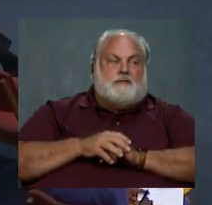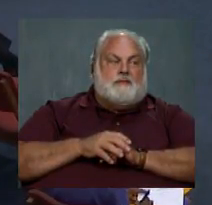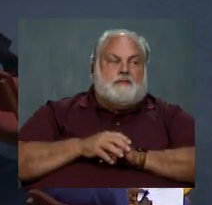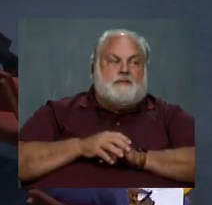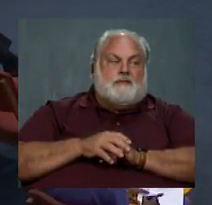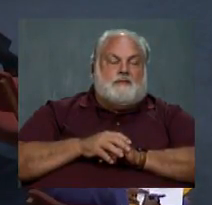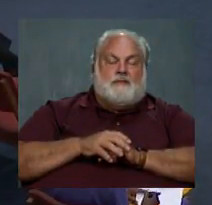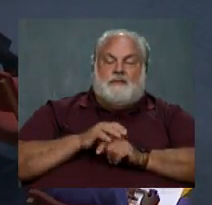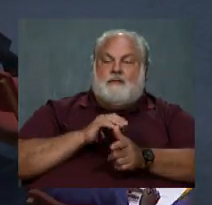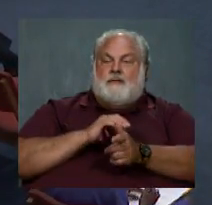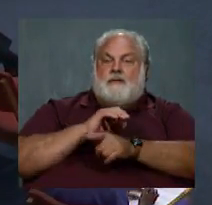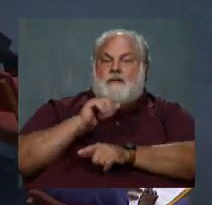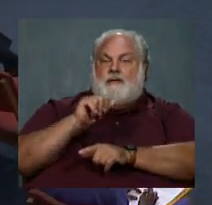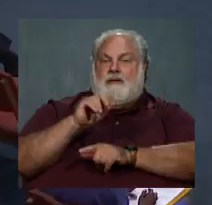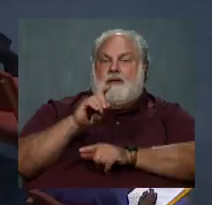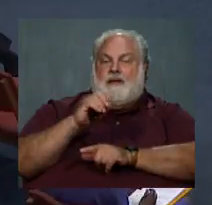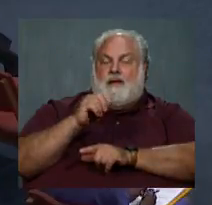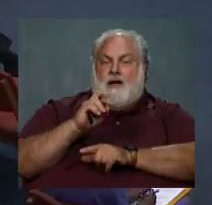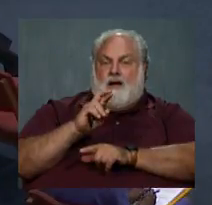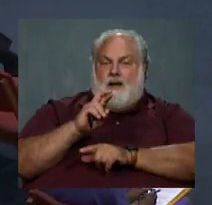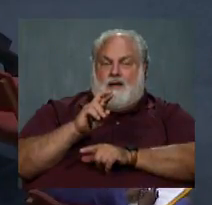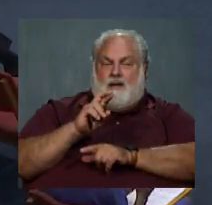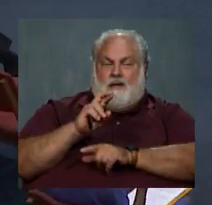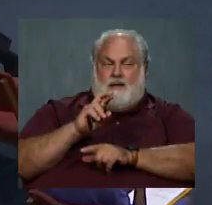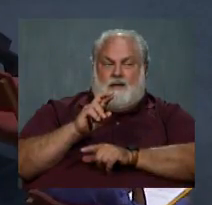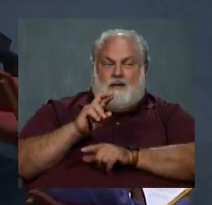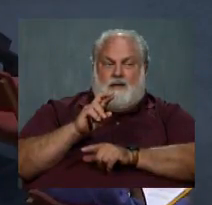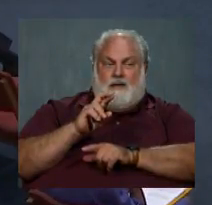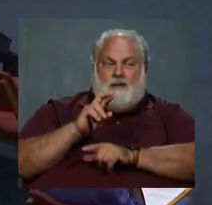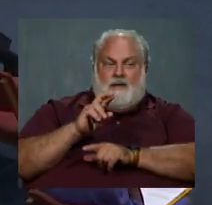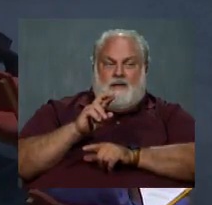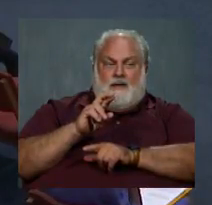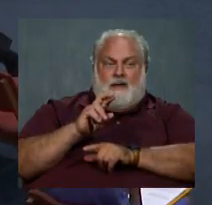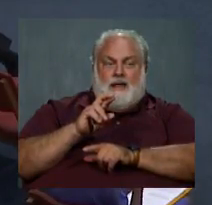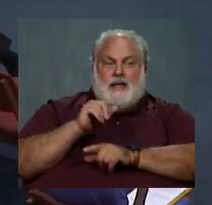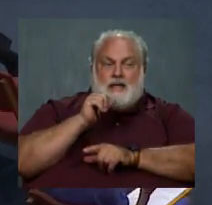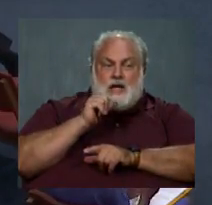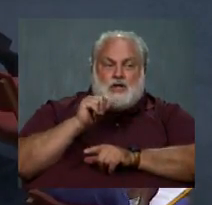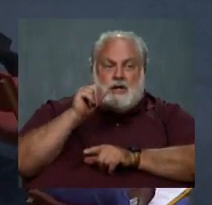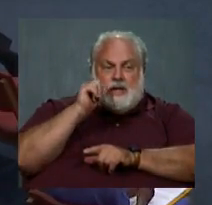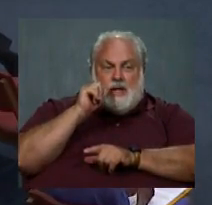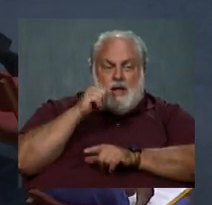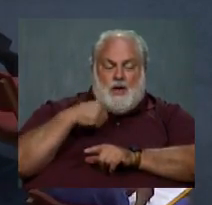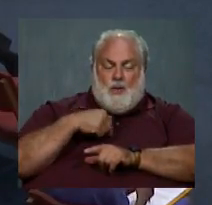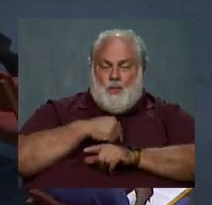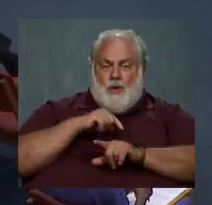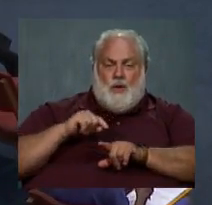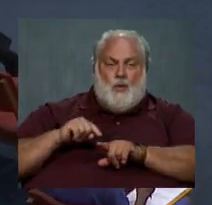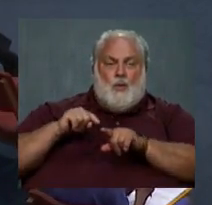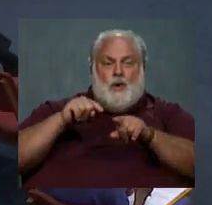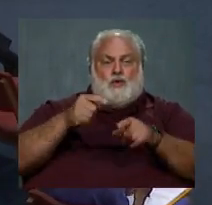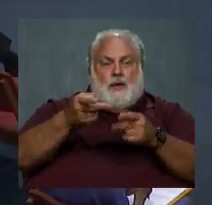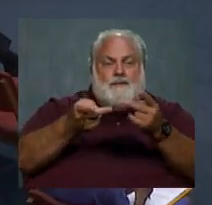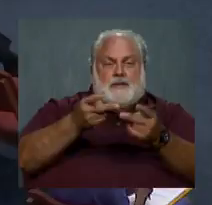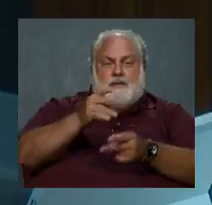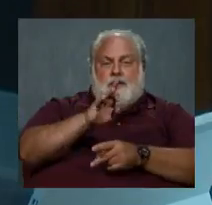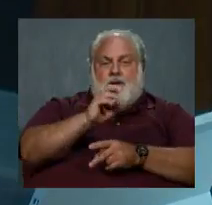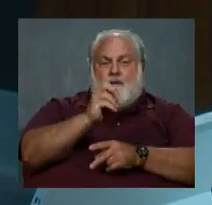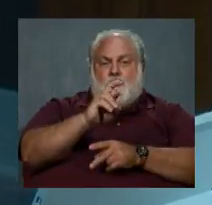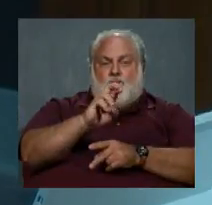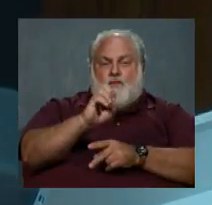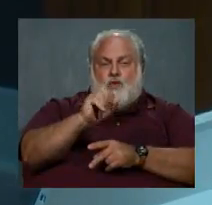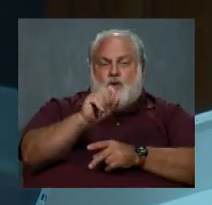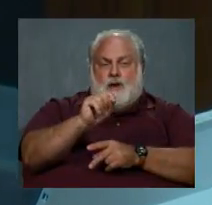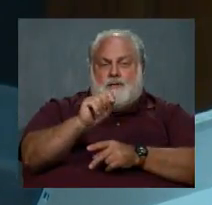Director Adcock, you're recognized. Victor, yesterday, Mr. Jones and I went to visit Forest Hills neighborhood, and